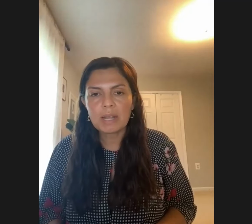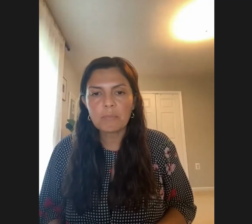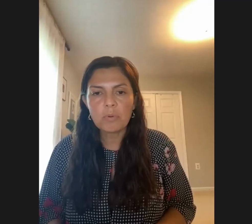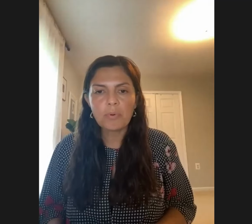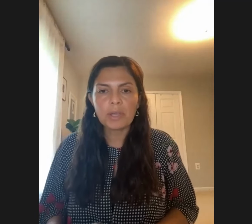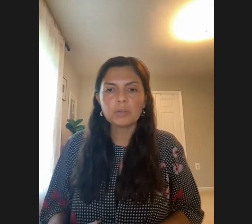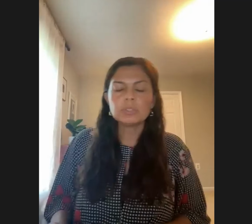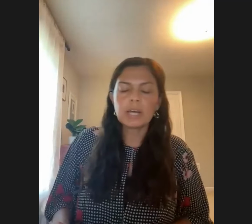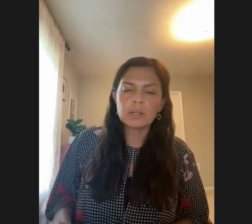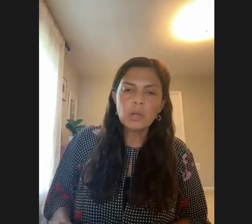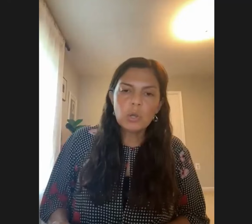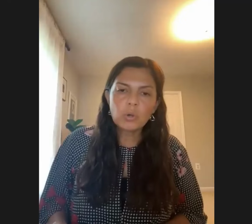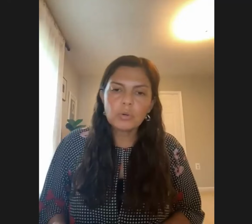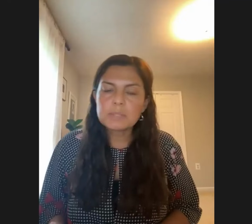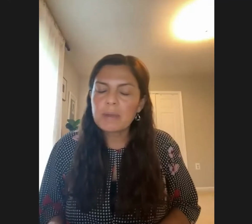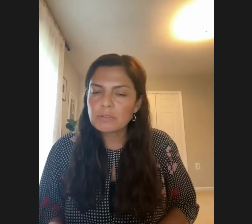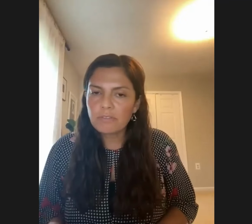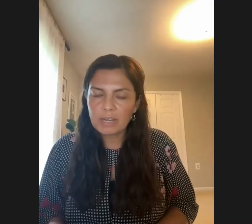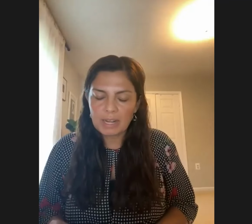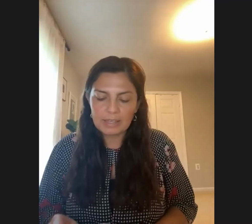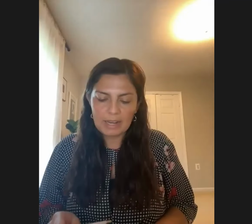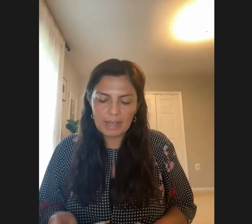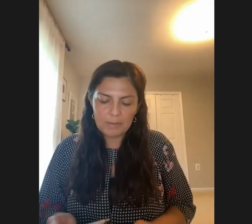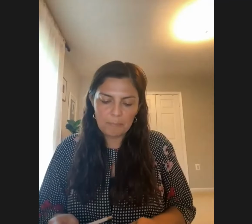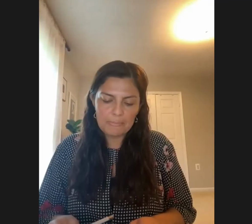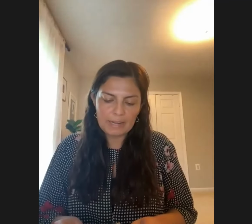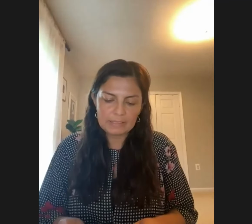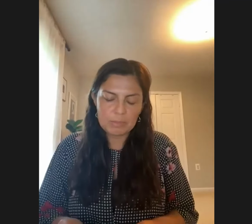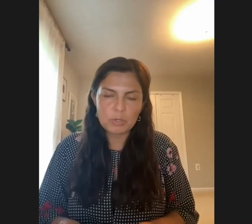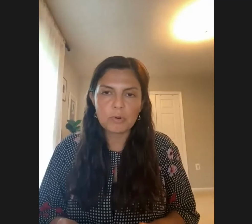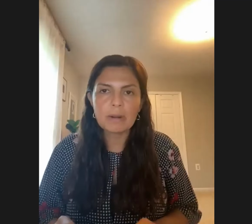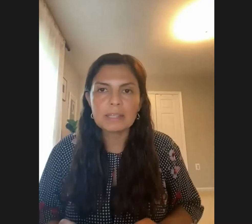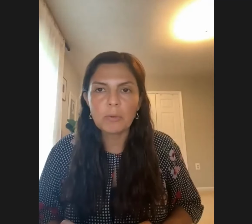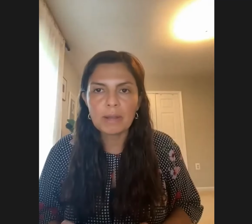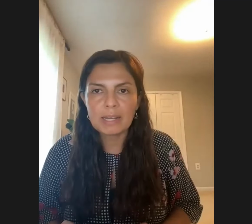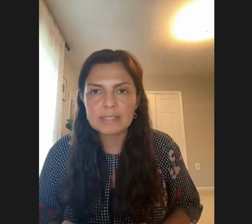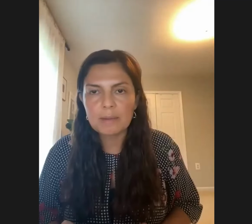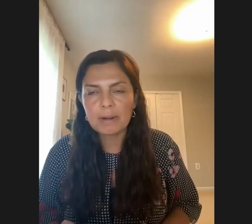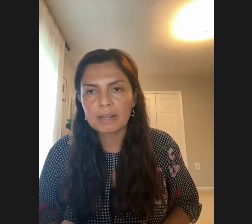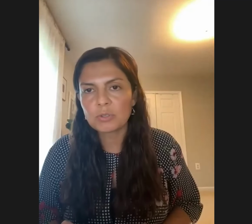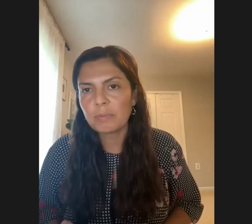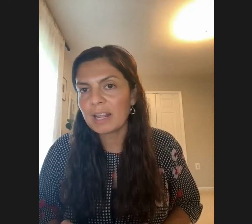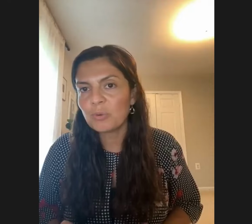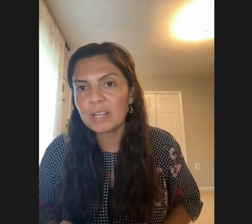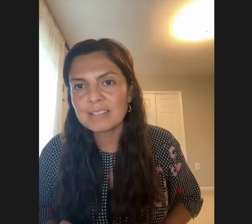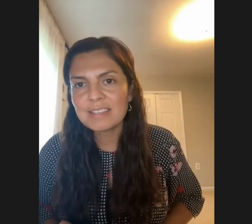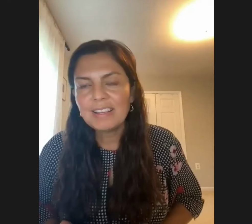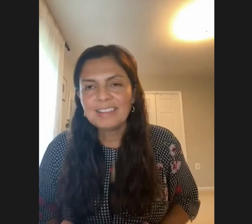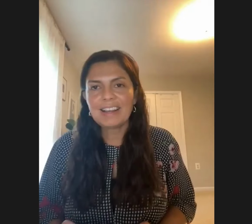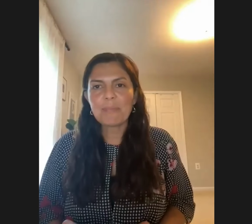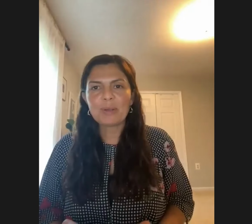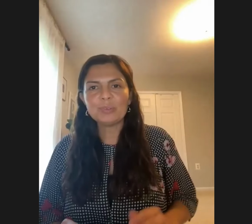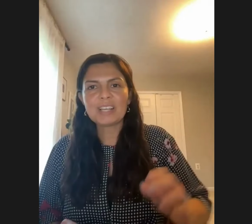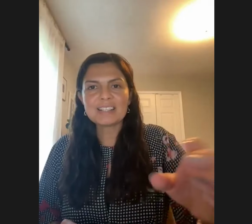Throughout the many interventions, we hope to be able to have a space by the end of our